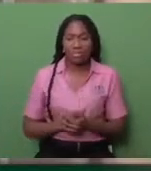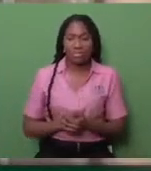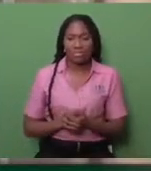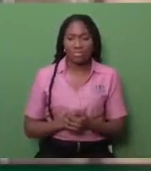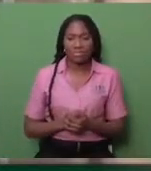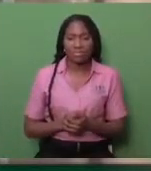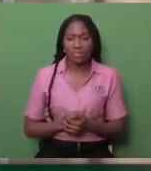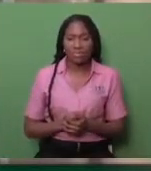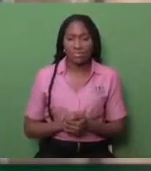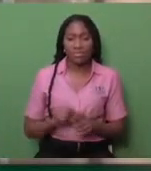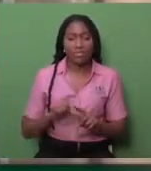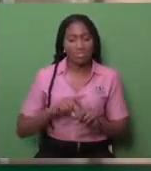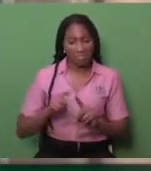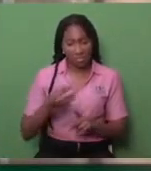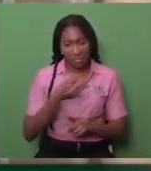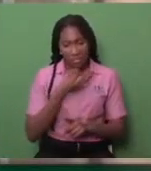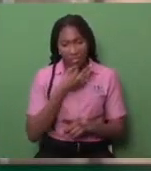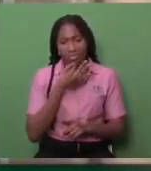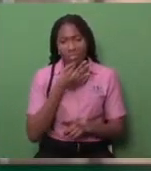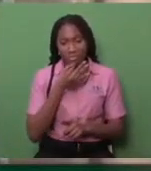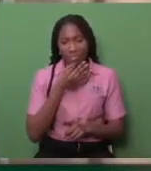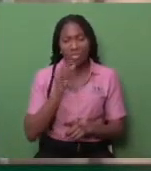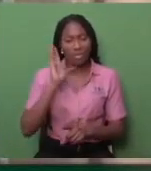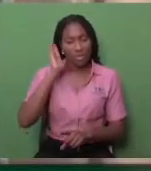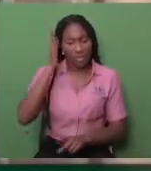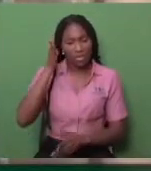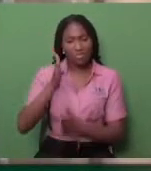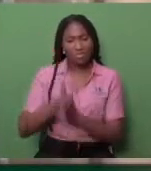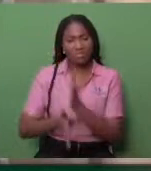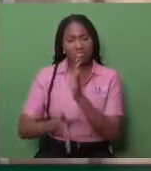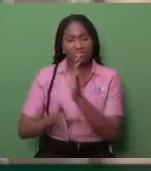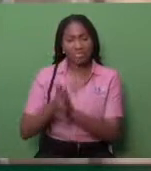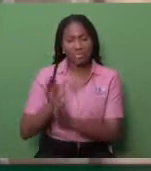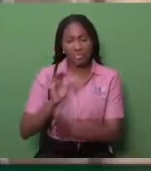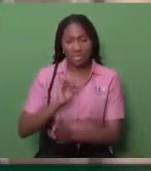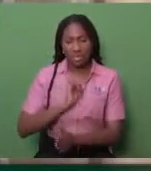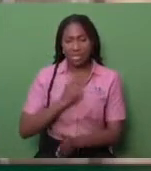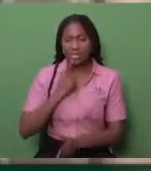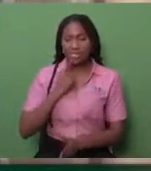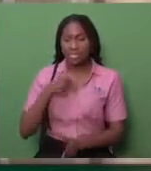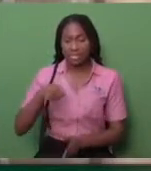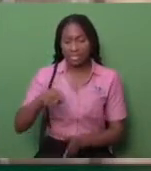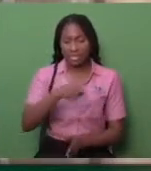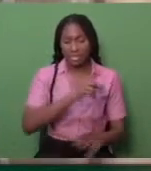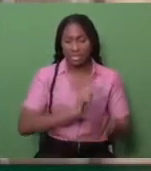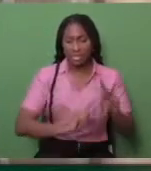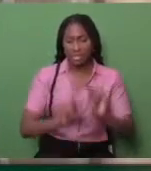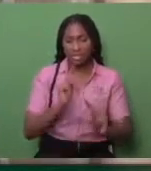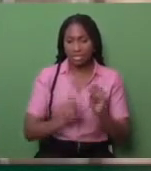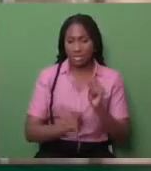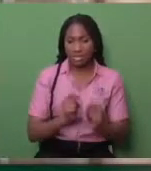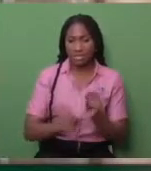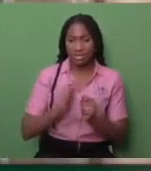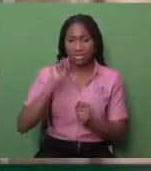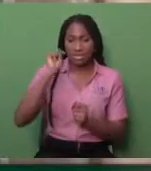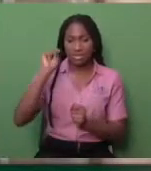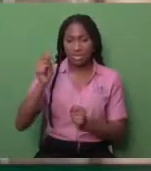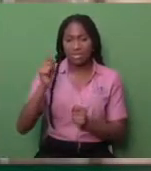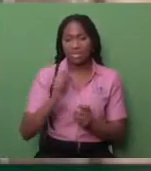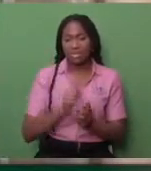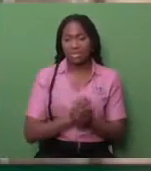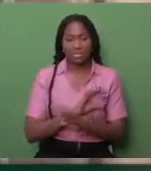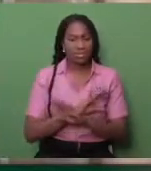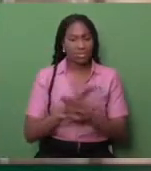They will have their day and they will have their say. I say to the good people of Trinidad and Tobago, never be